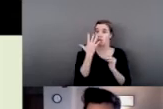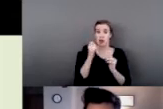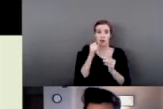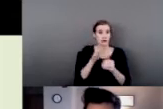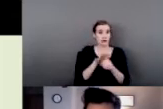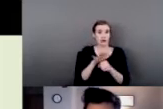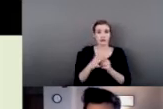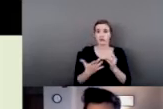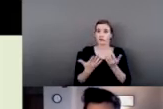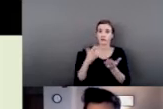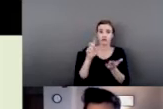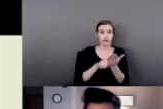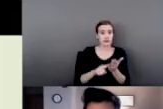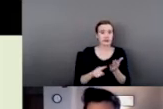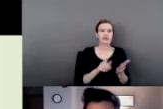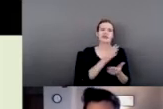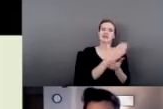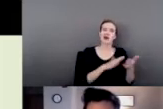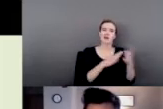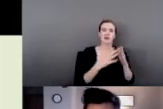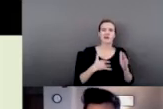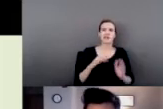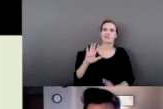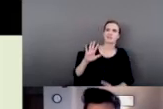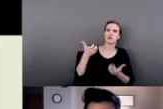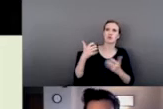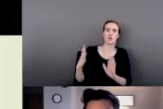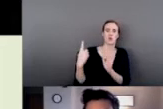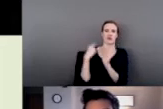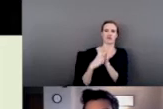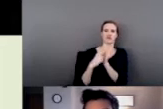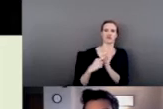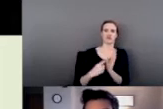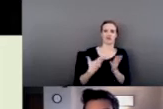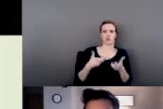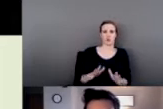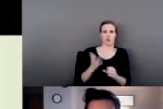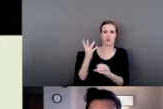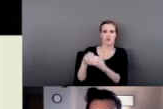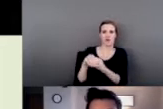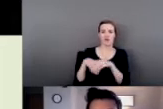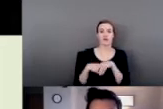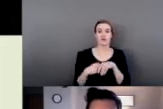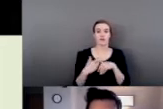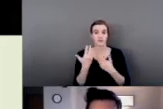research. And this has to go back to, you know, in the past, how we were